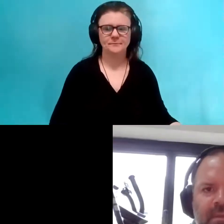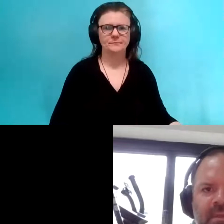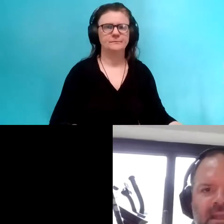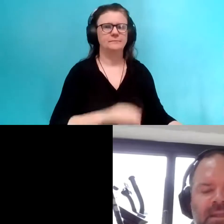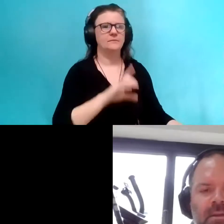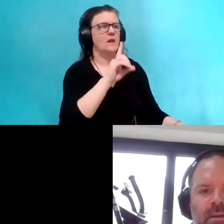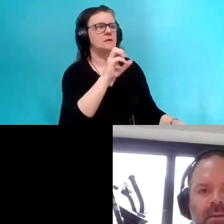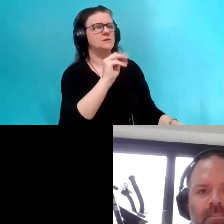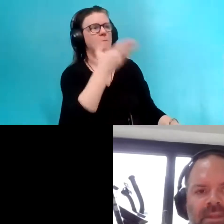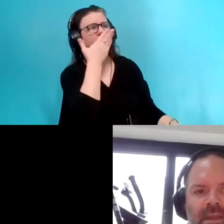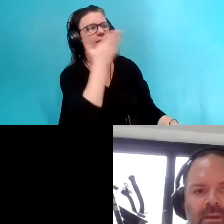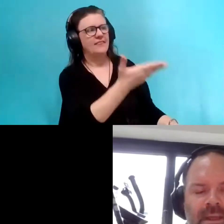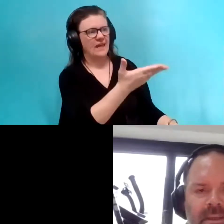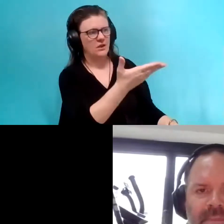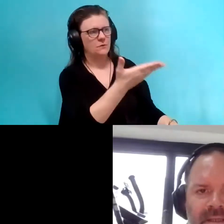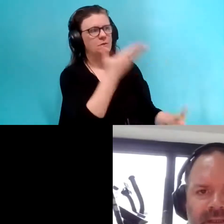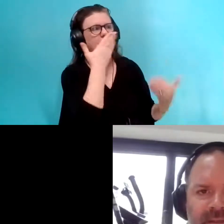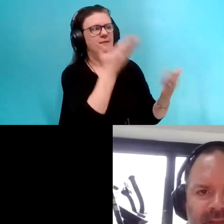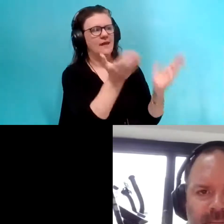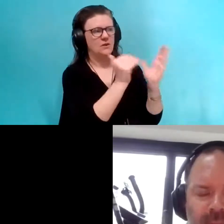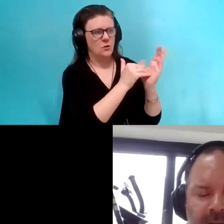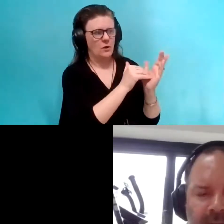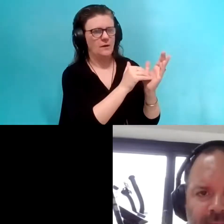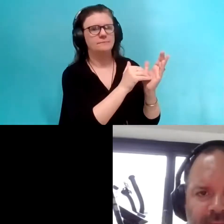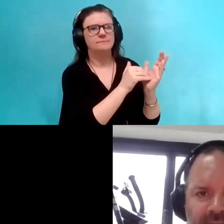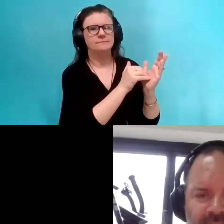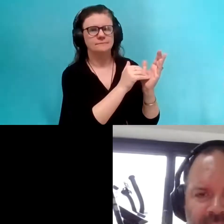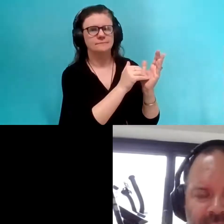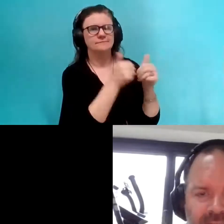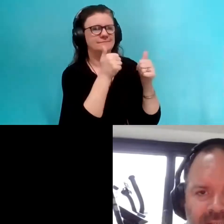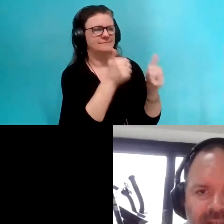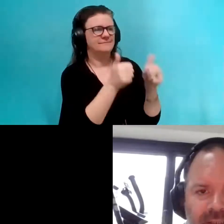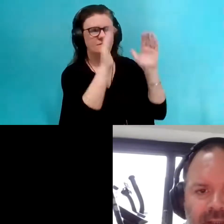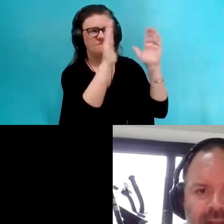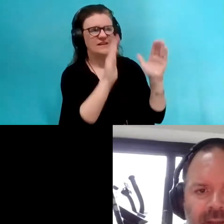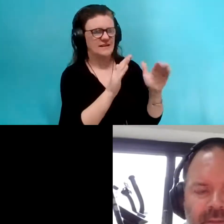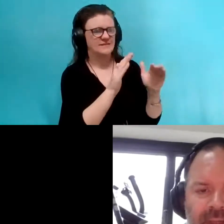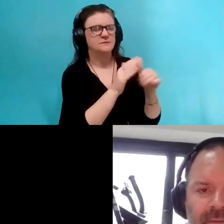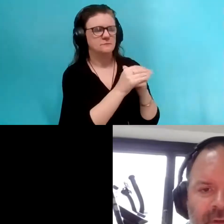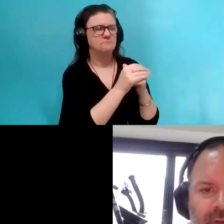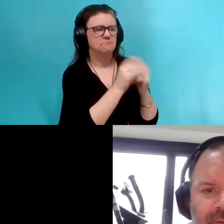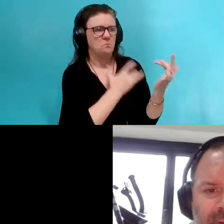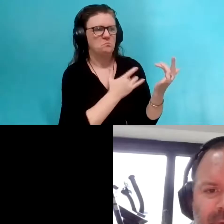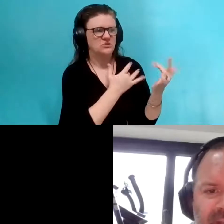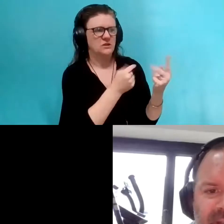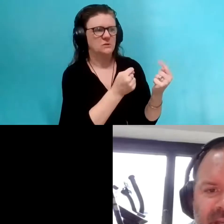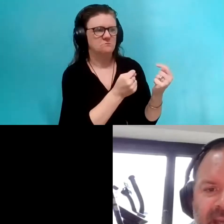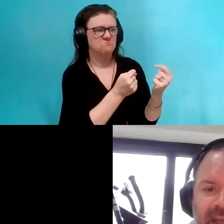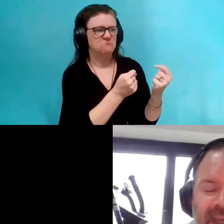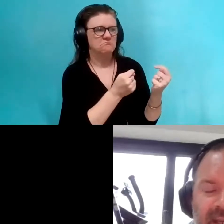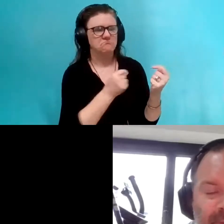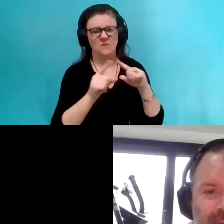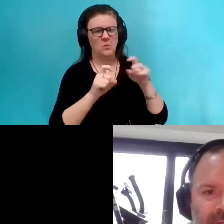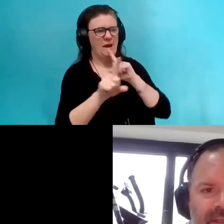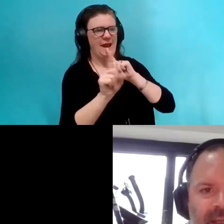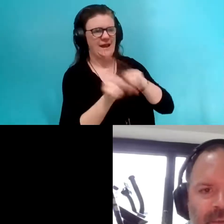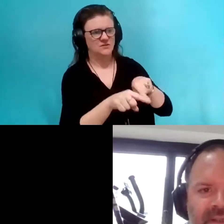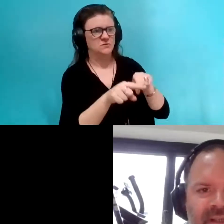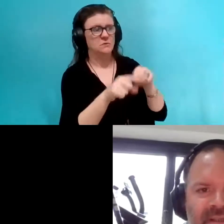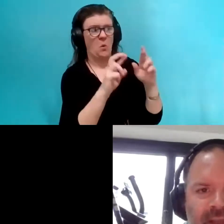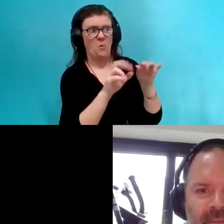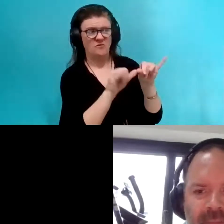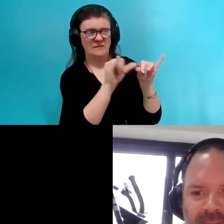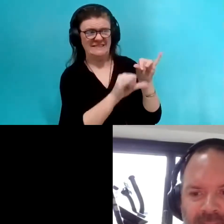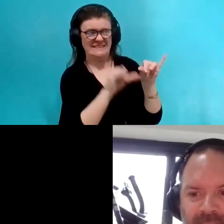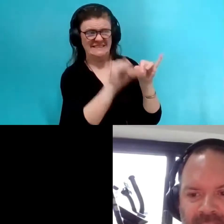great. Thank you. Thank you again, Manasa. That's fantastic presentation, and thank you for answering the questions. Again, I hope you can stay with